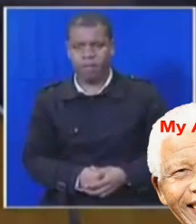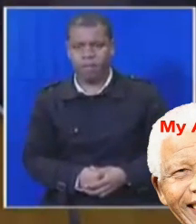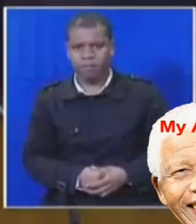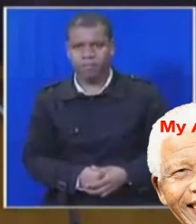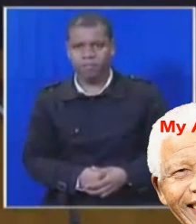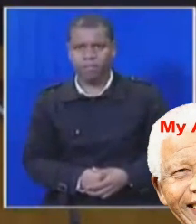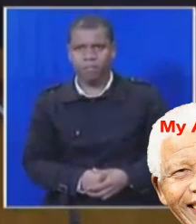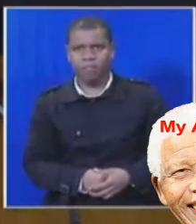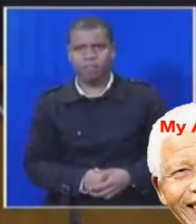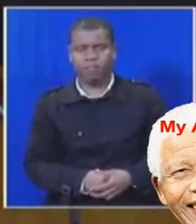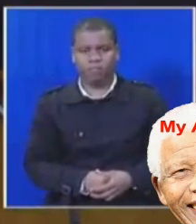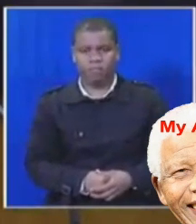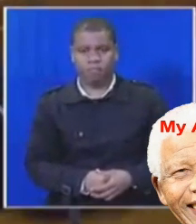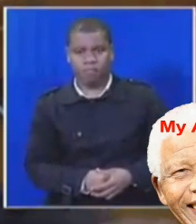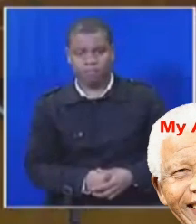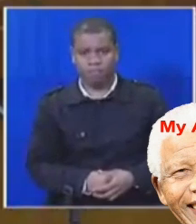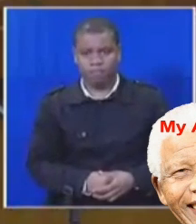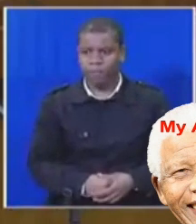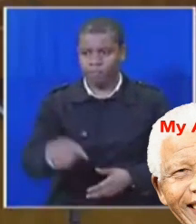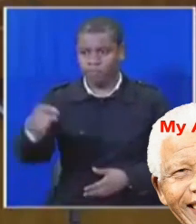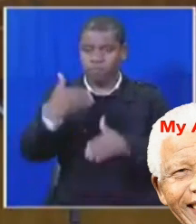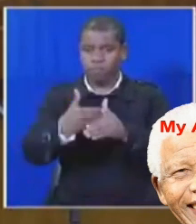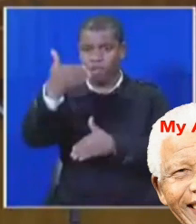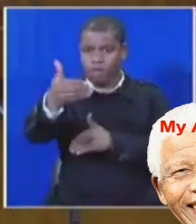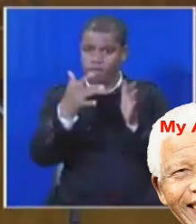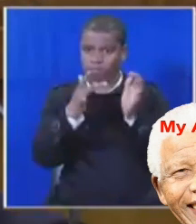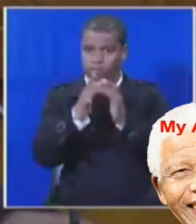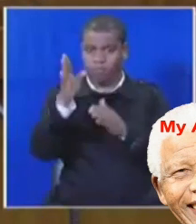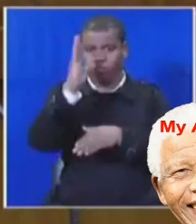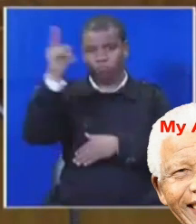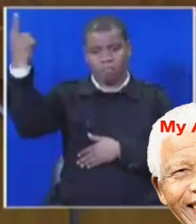That will be when Jesus Christ has came, see.